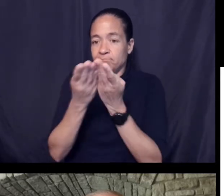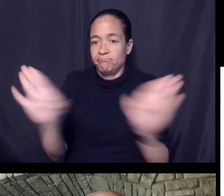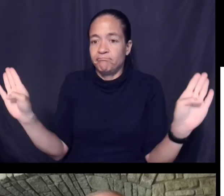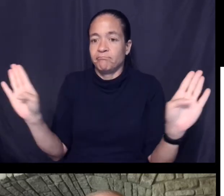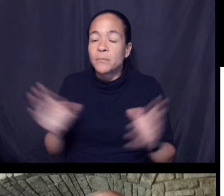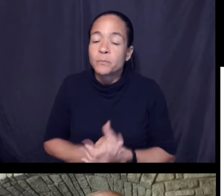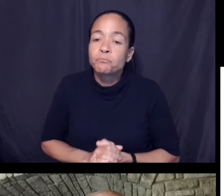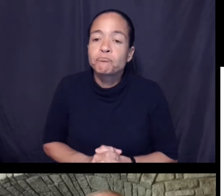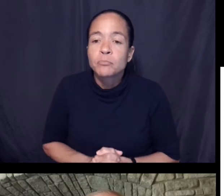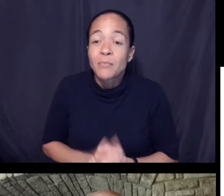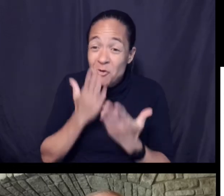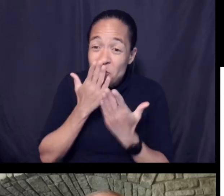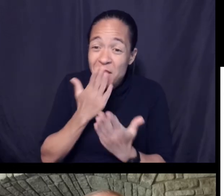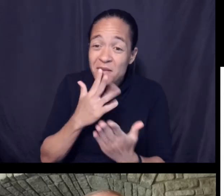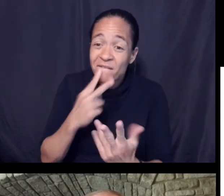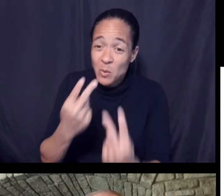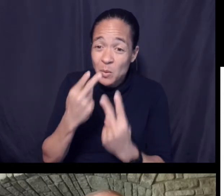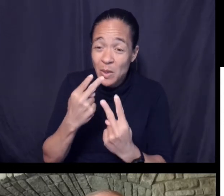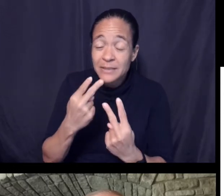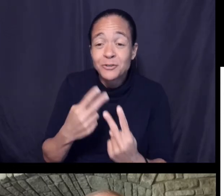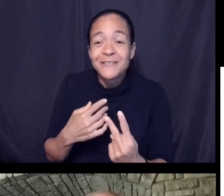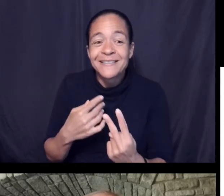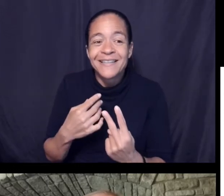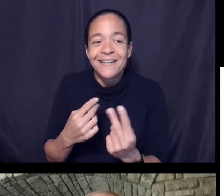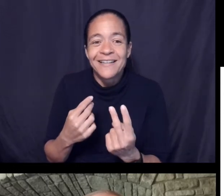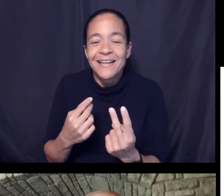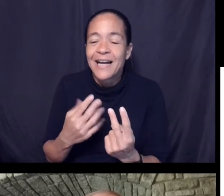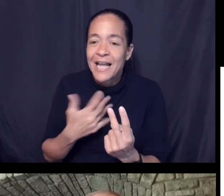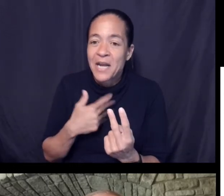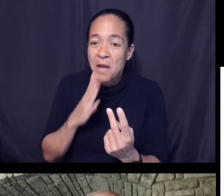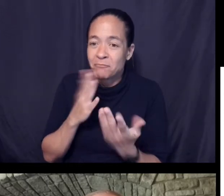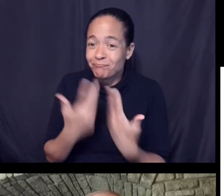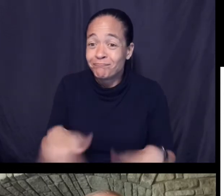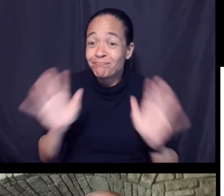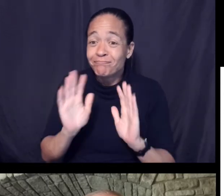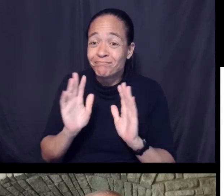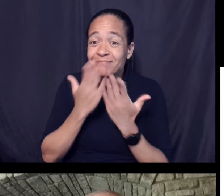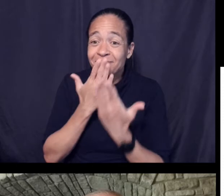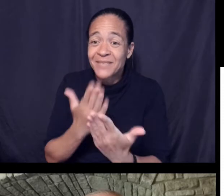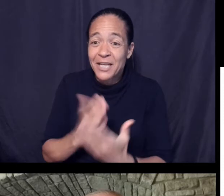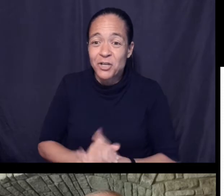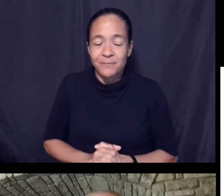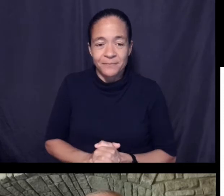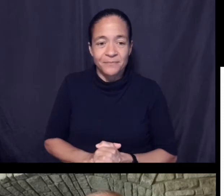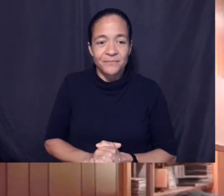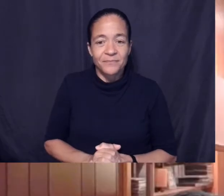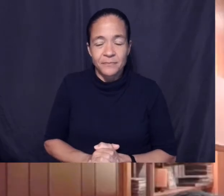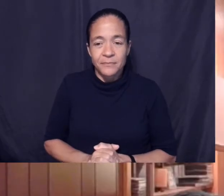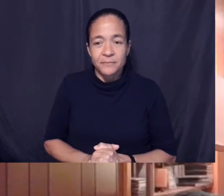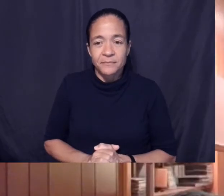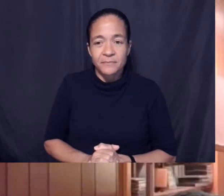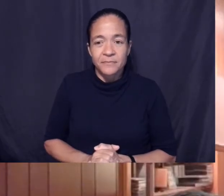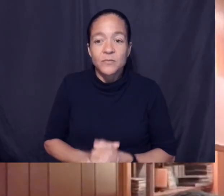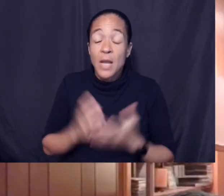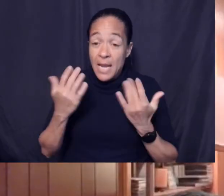is upon us. So thank you for your attention, and we'll close with that. Thank you. We